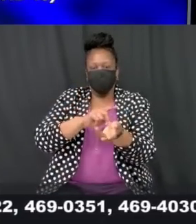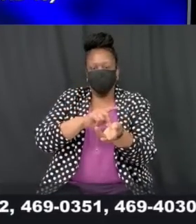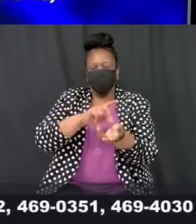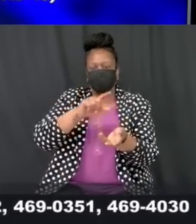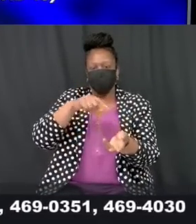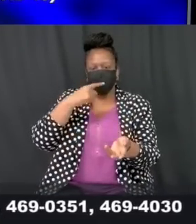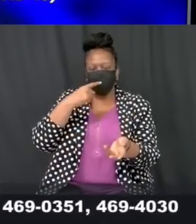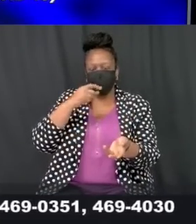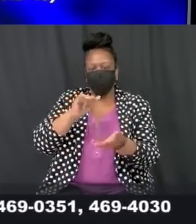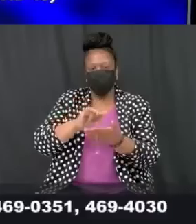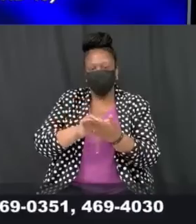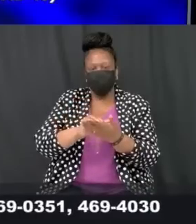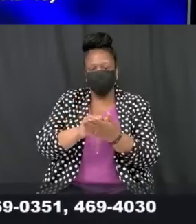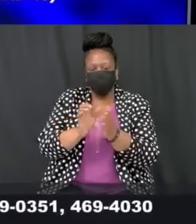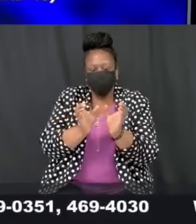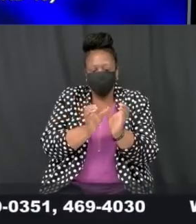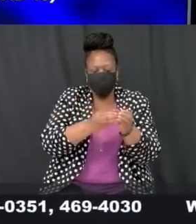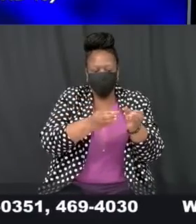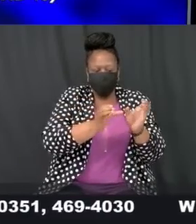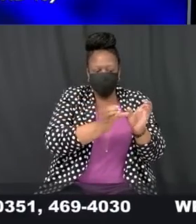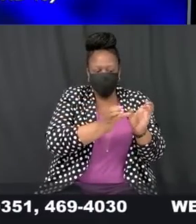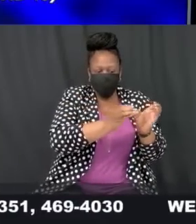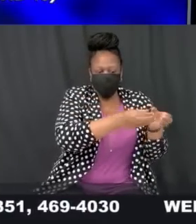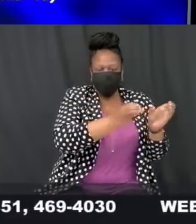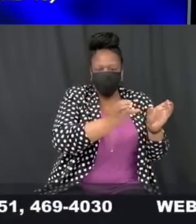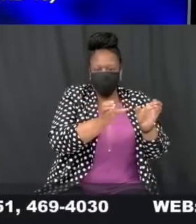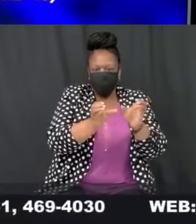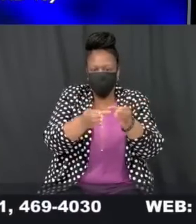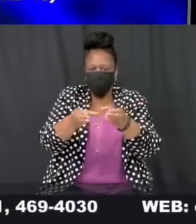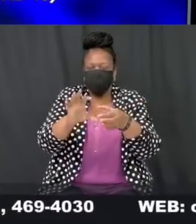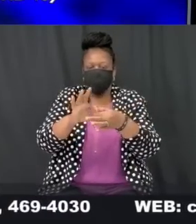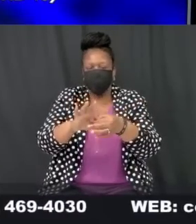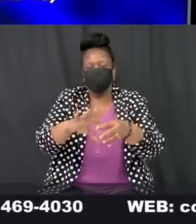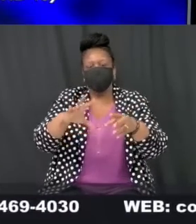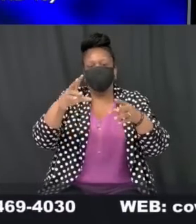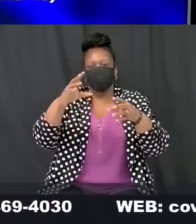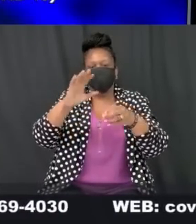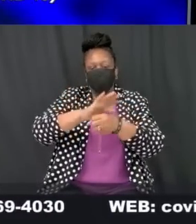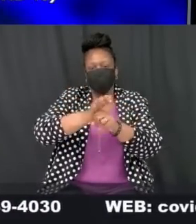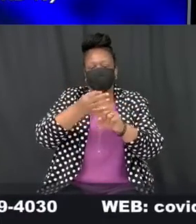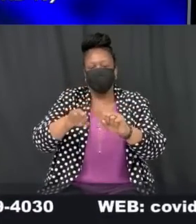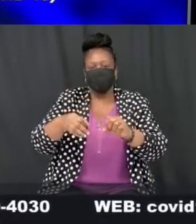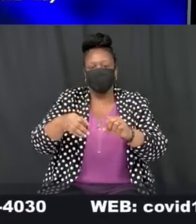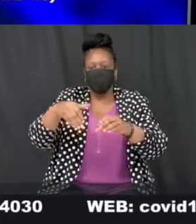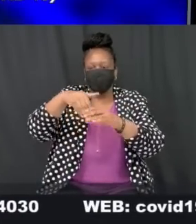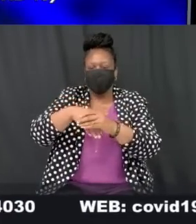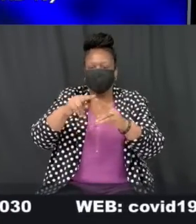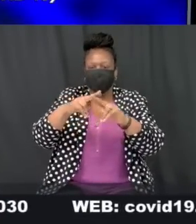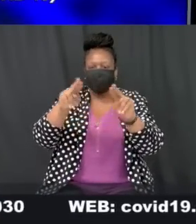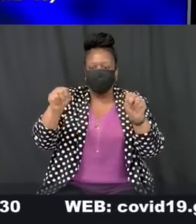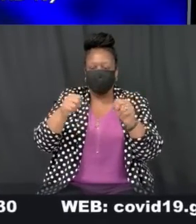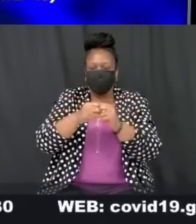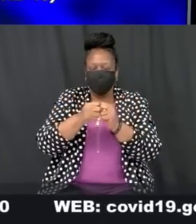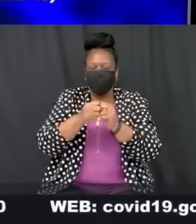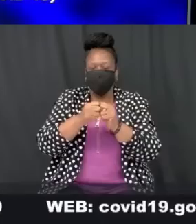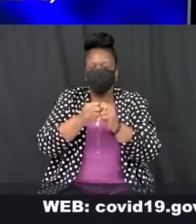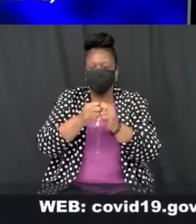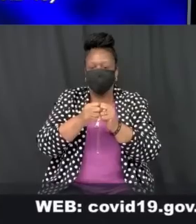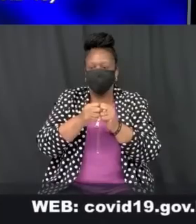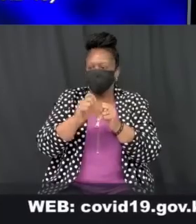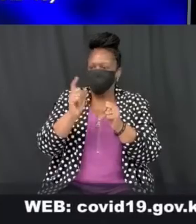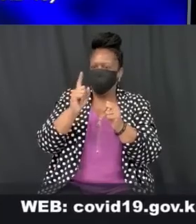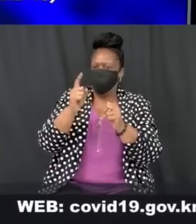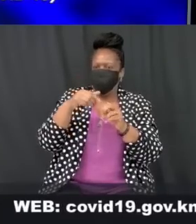being identified in Nevis? That's the first question. And the second one, of the 318